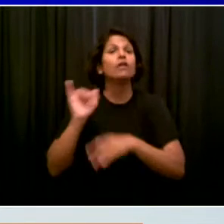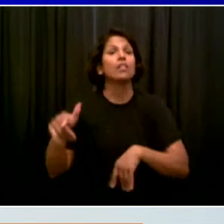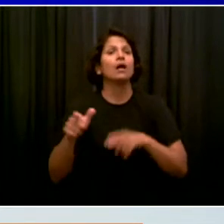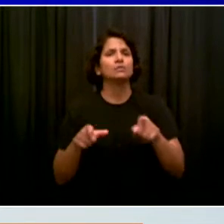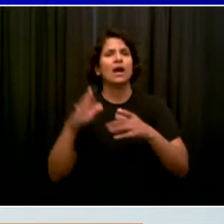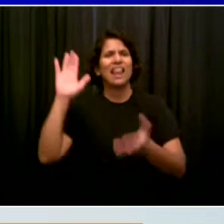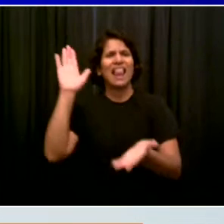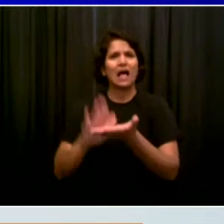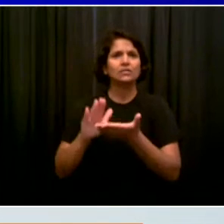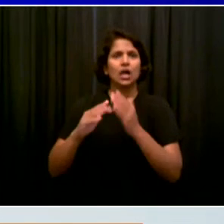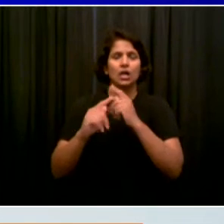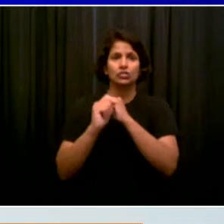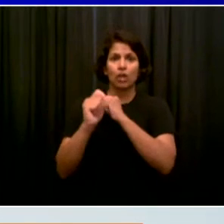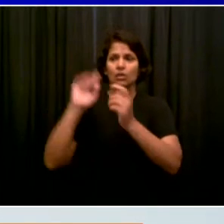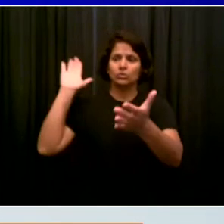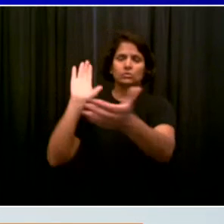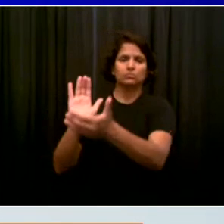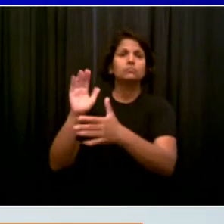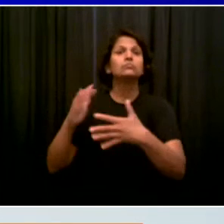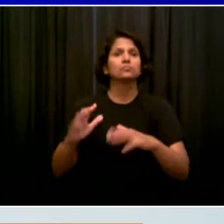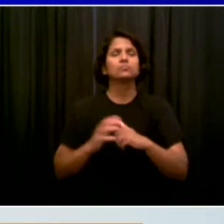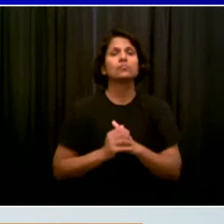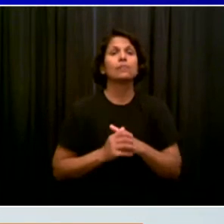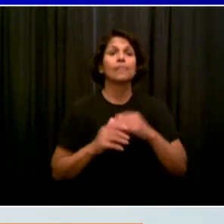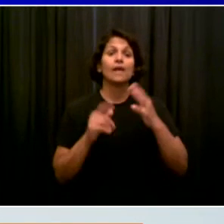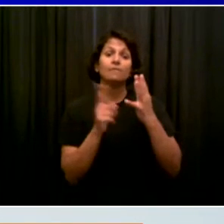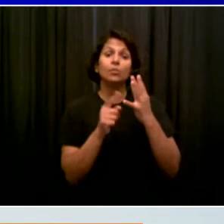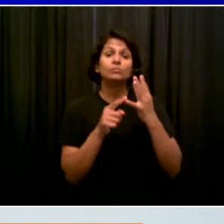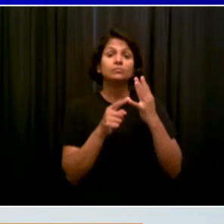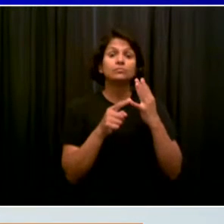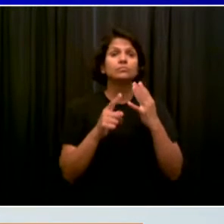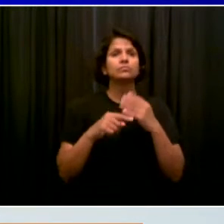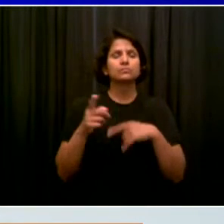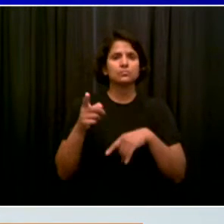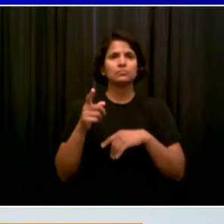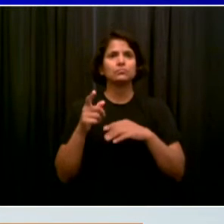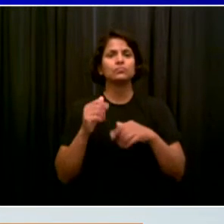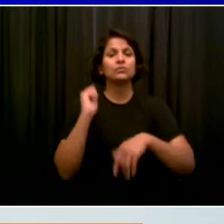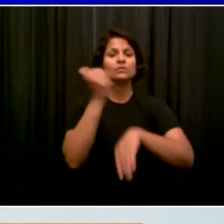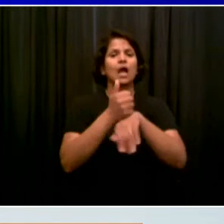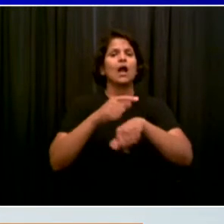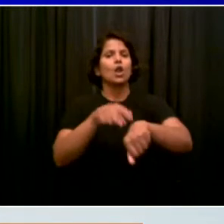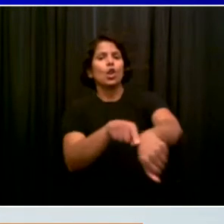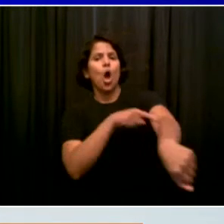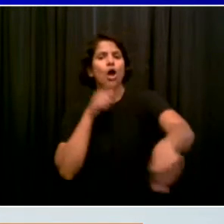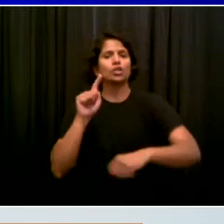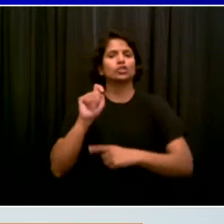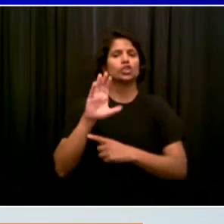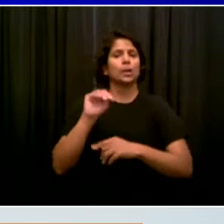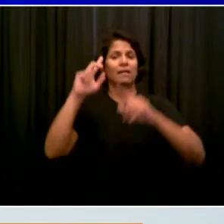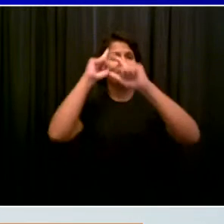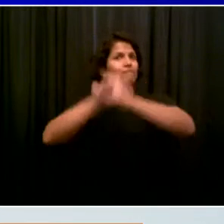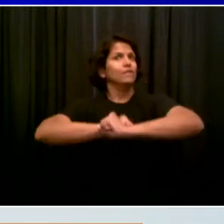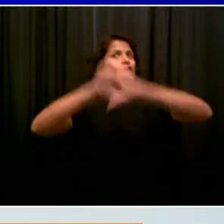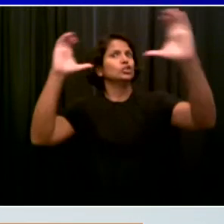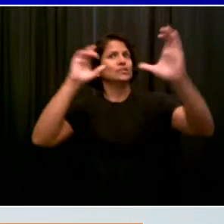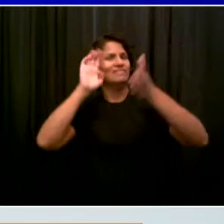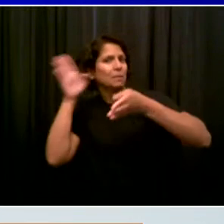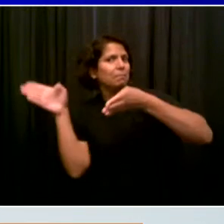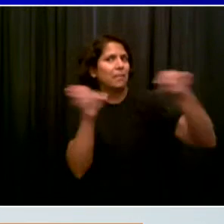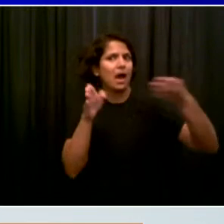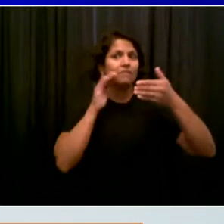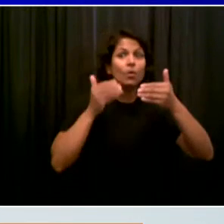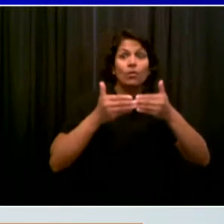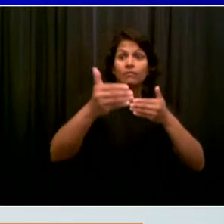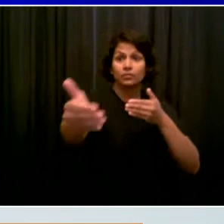city. Fourth, get out of the truck business as much as possible anyway. Turn to rail. Turn to the water,